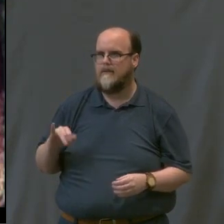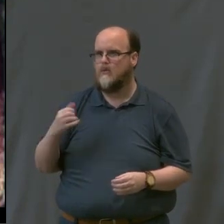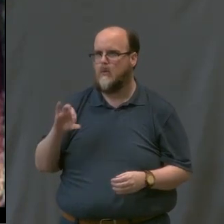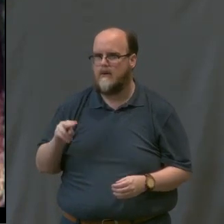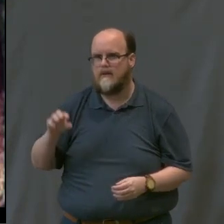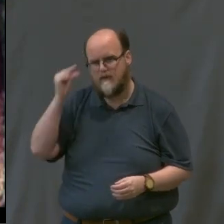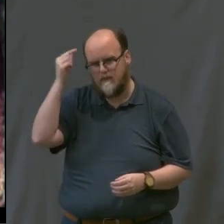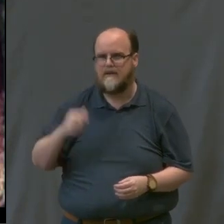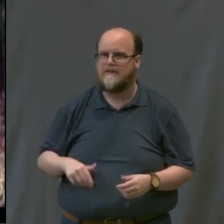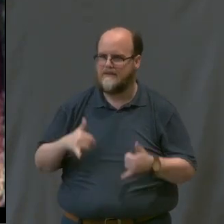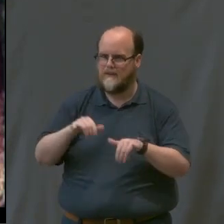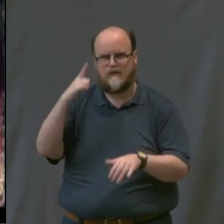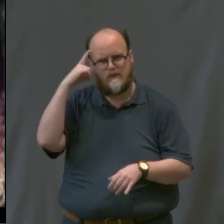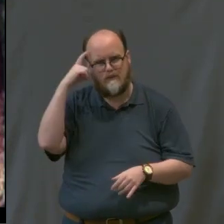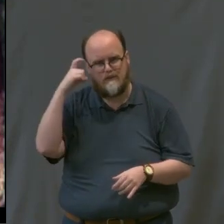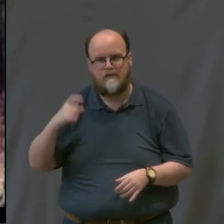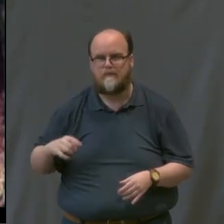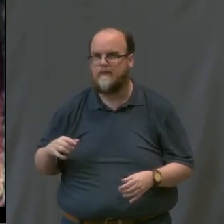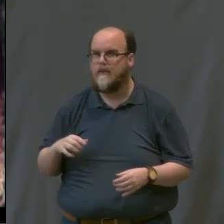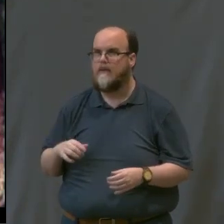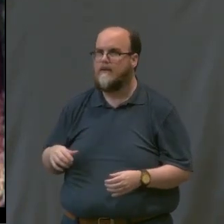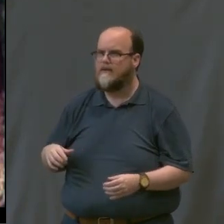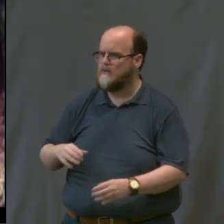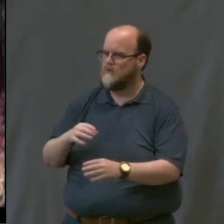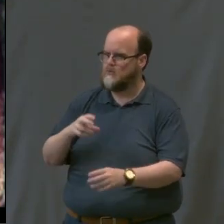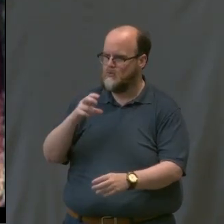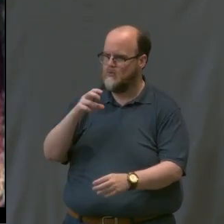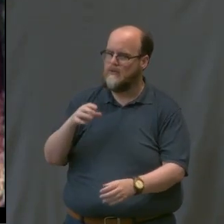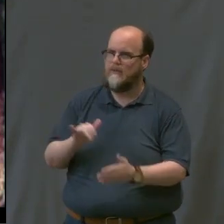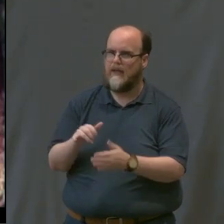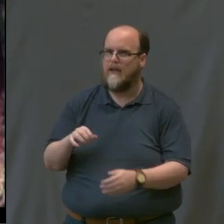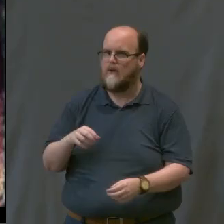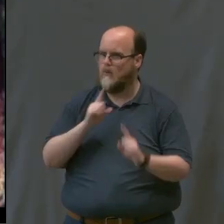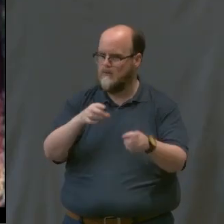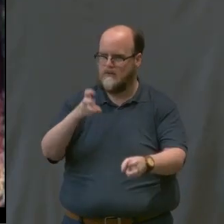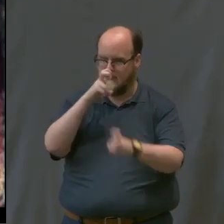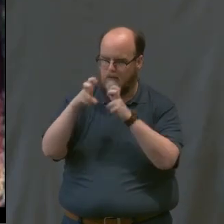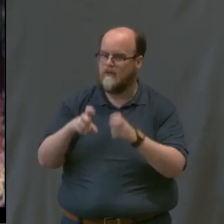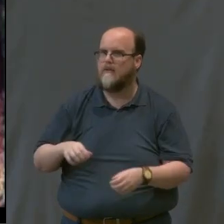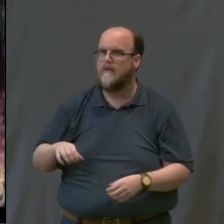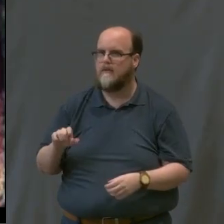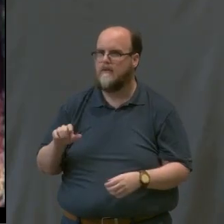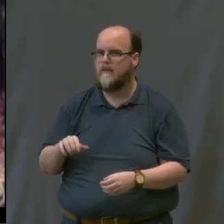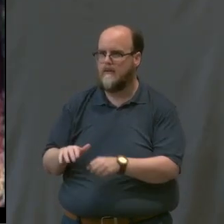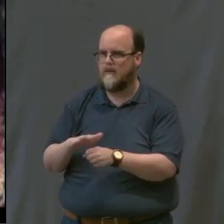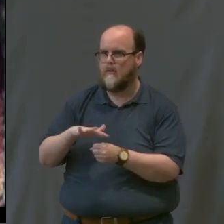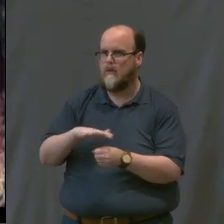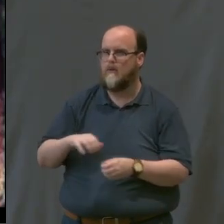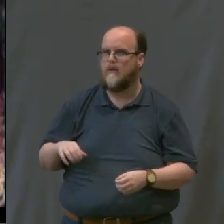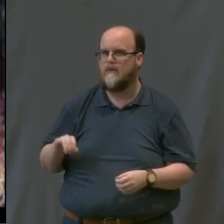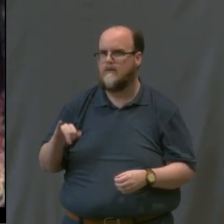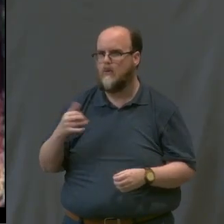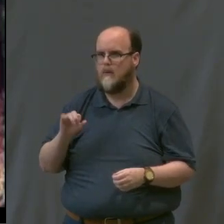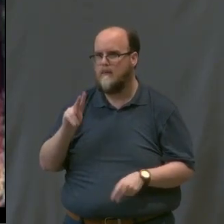today. So strict was that order that the local Jordanians in this area won't even talk about the ark